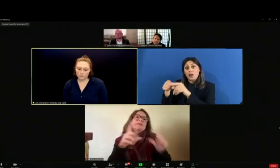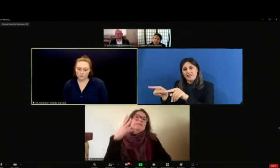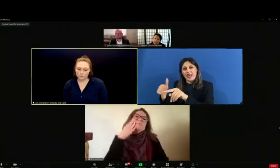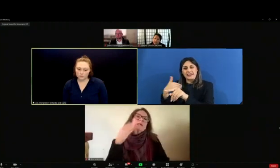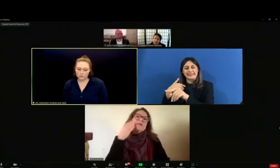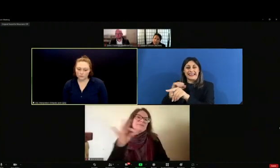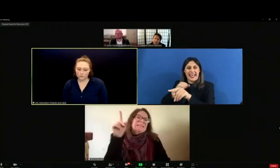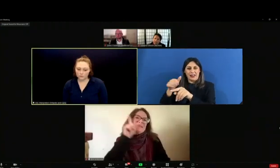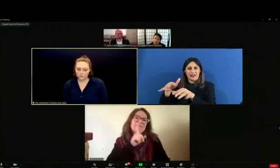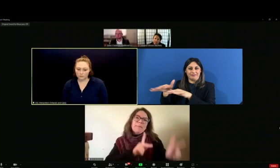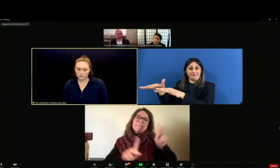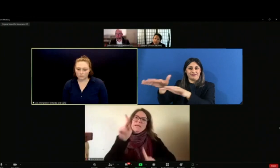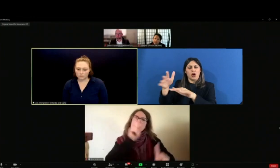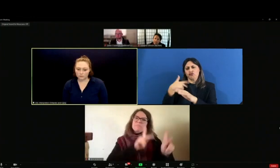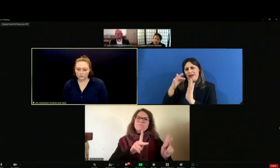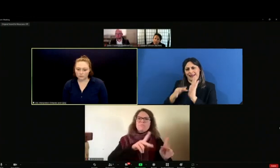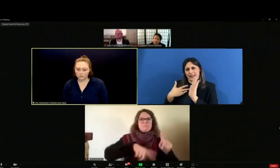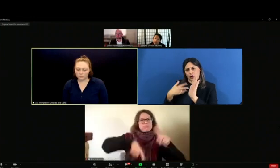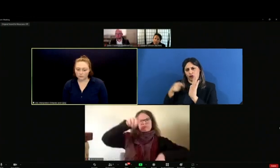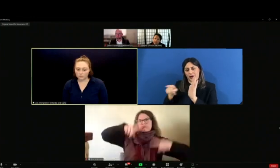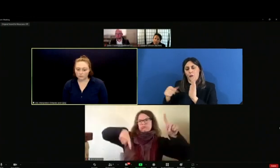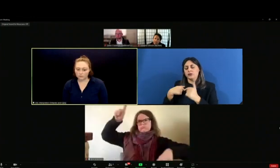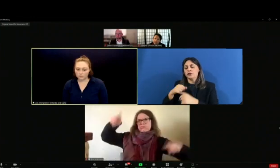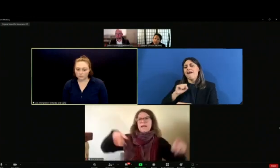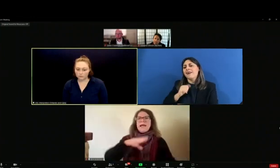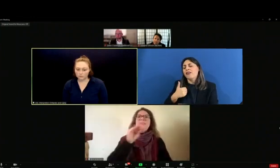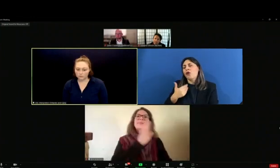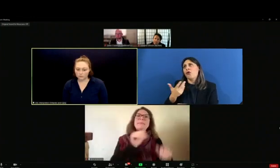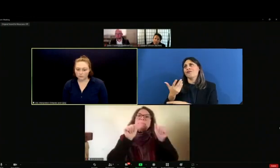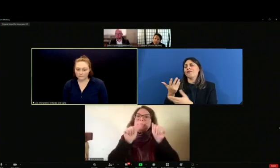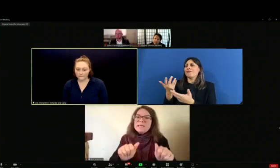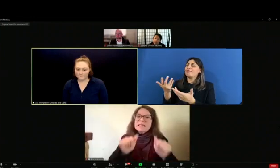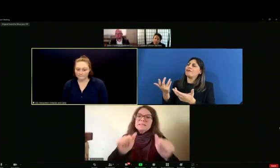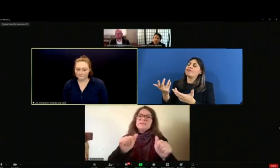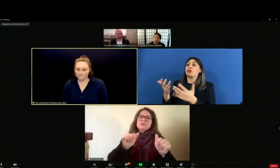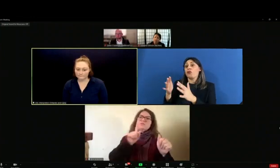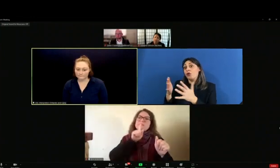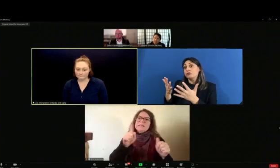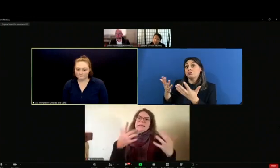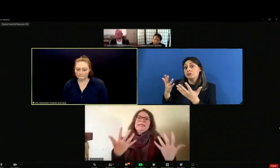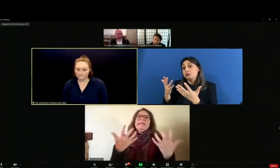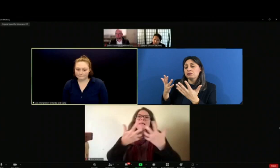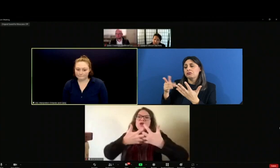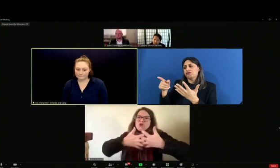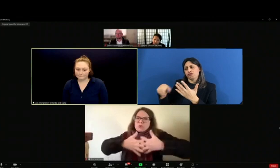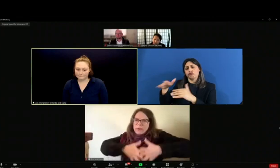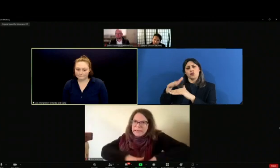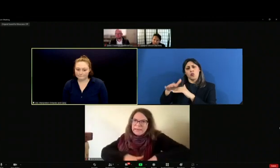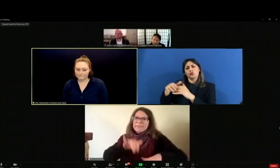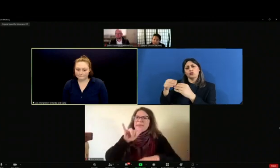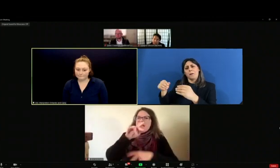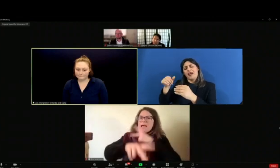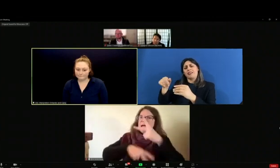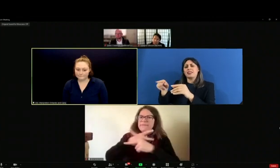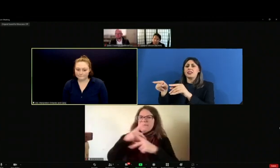I think it would be the same in terms of their communicative strategies. Because we do understand that